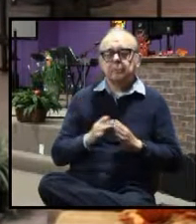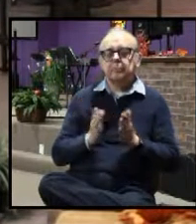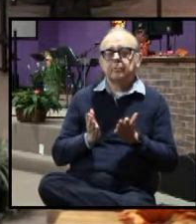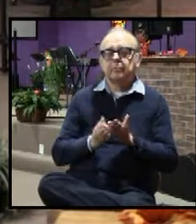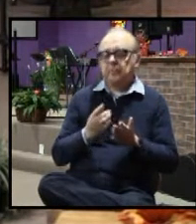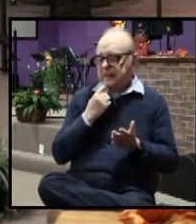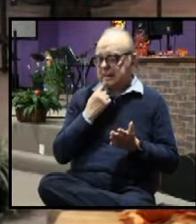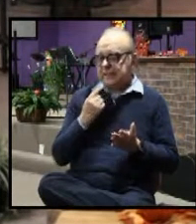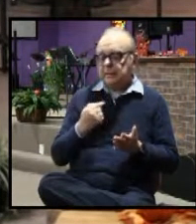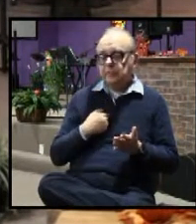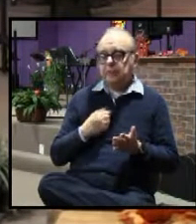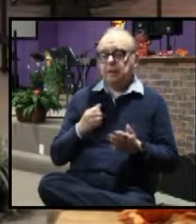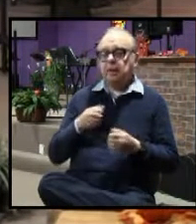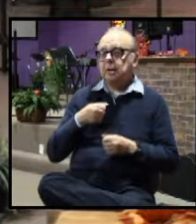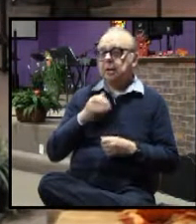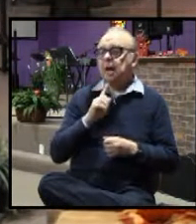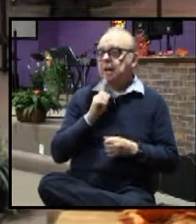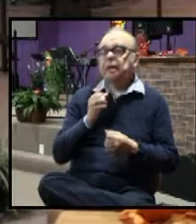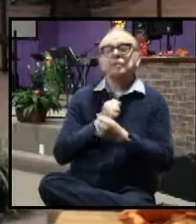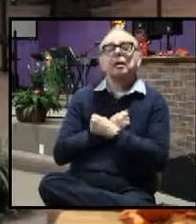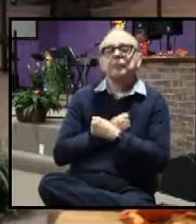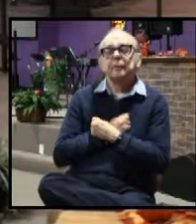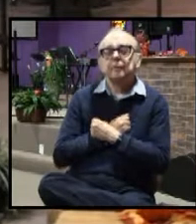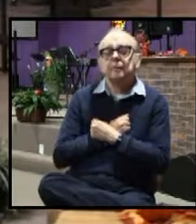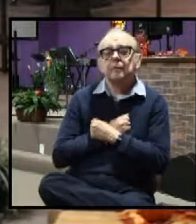I think the Bible tells me that God is love.